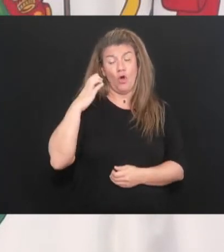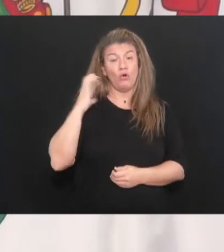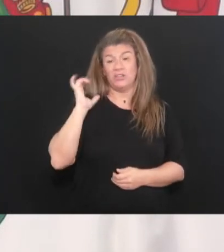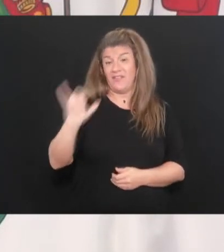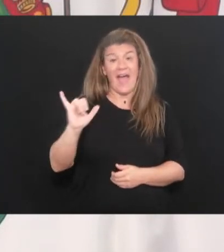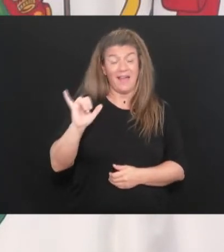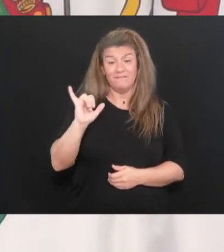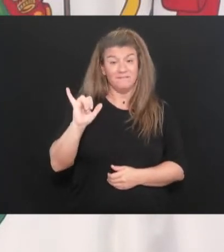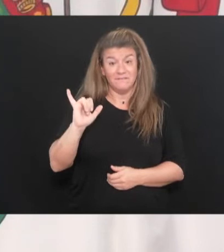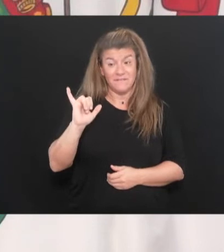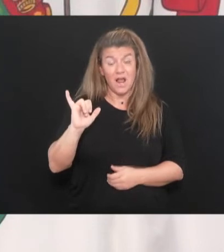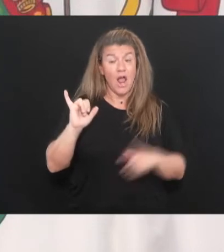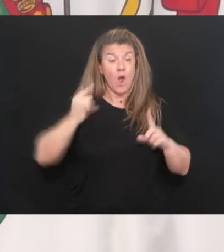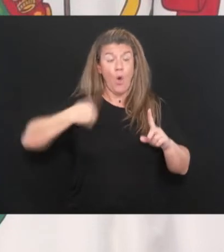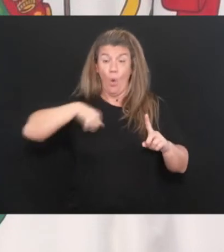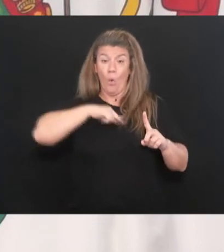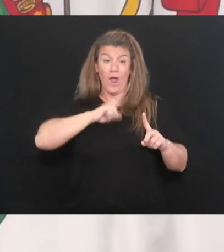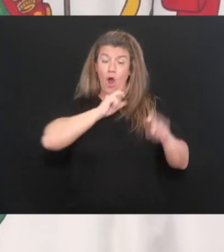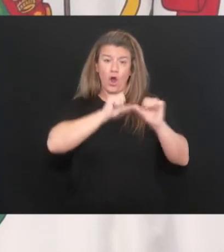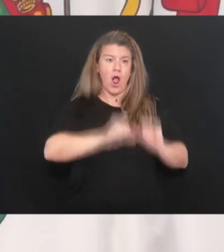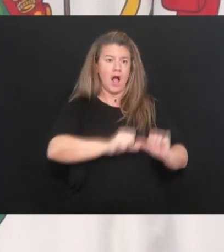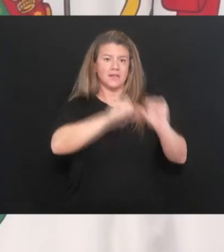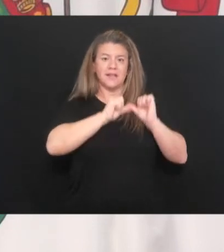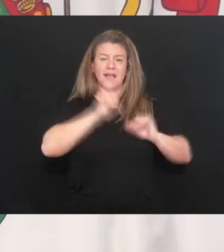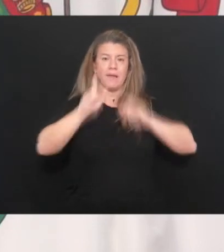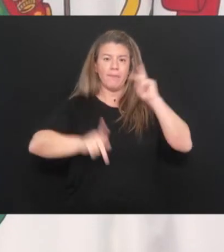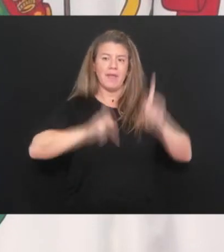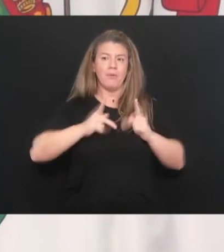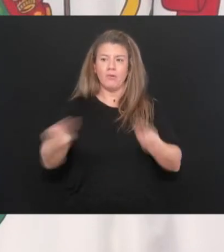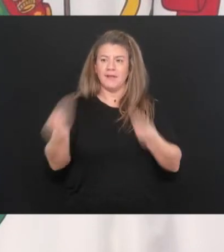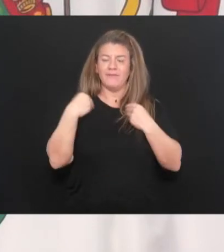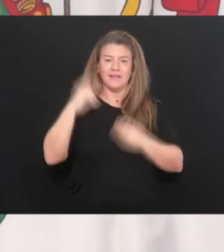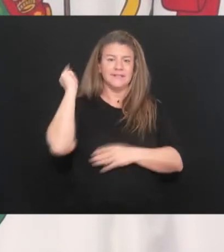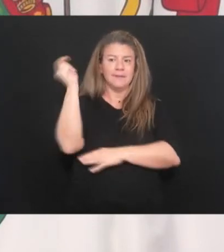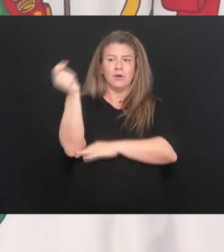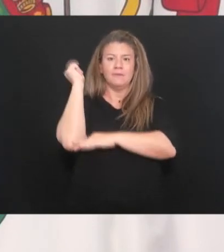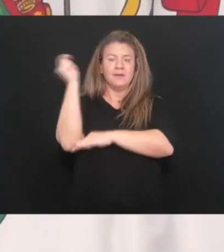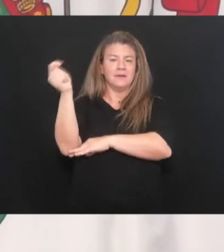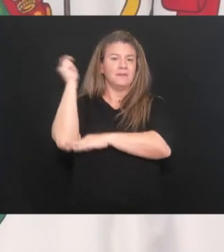think, we are constantly bombarded with testimonials,